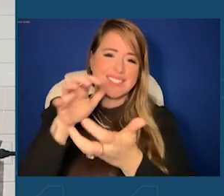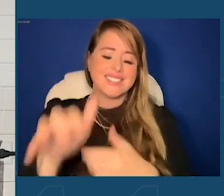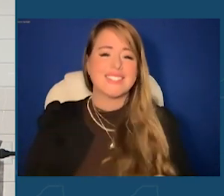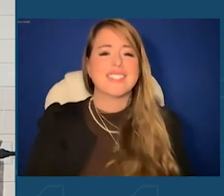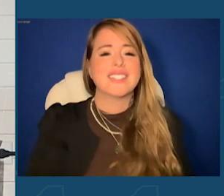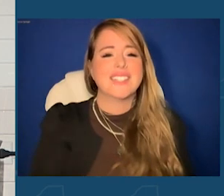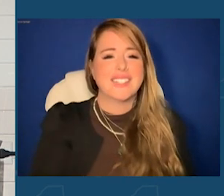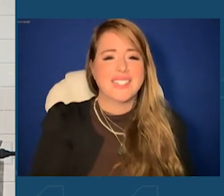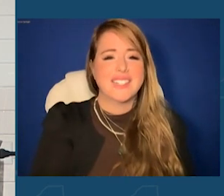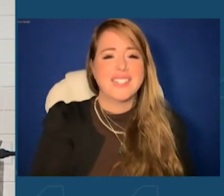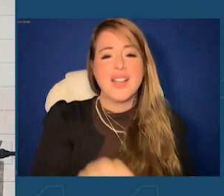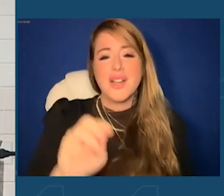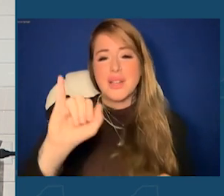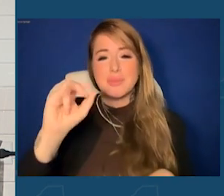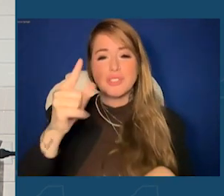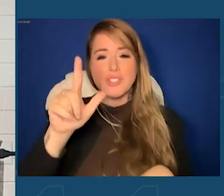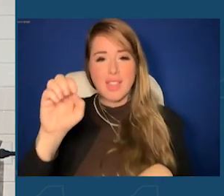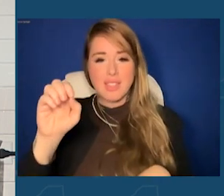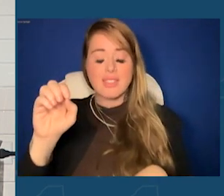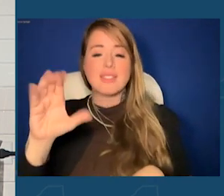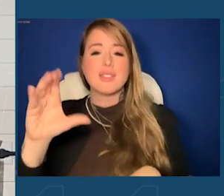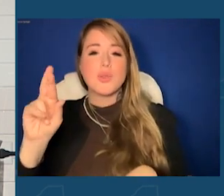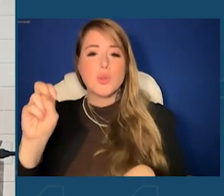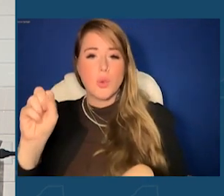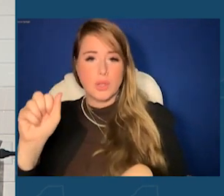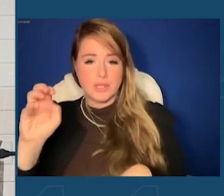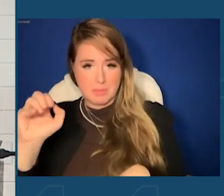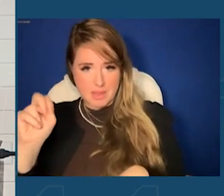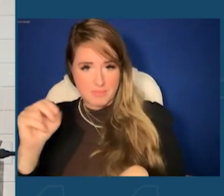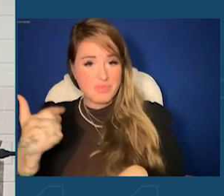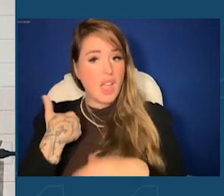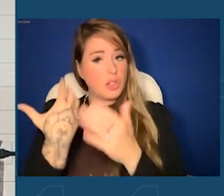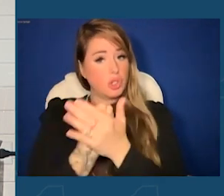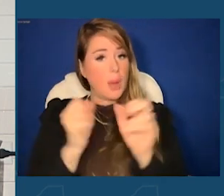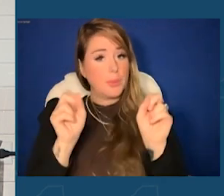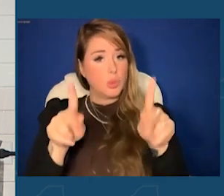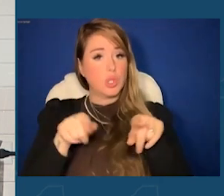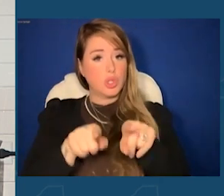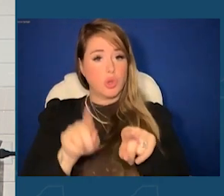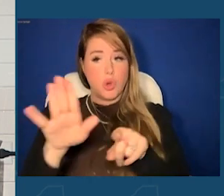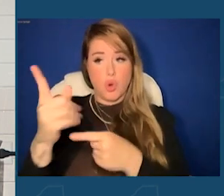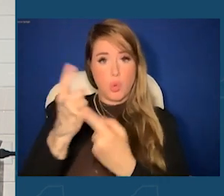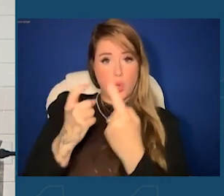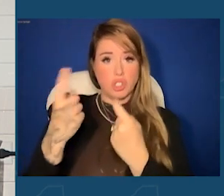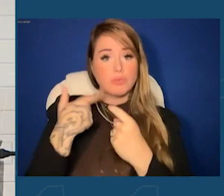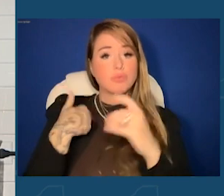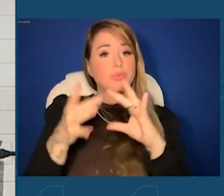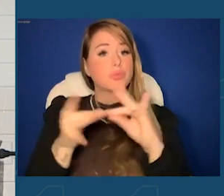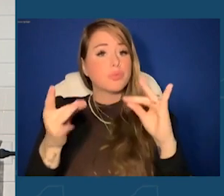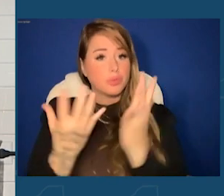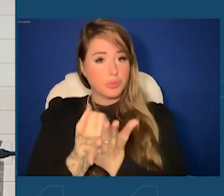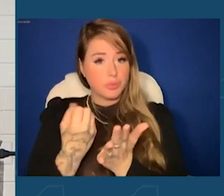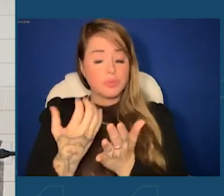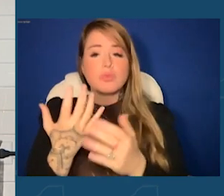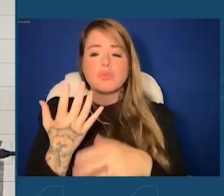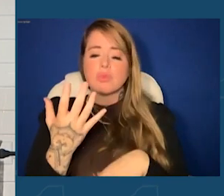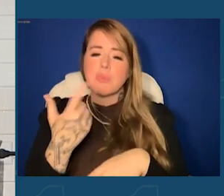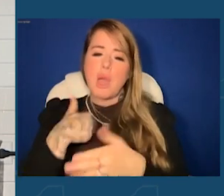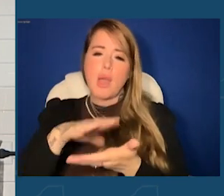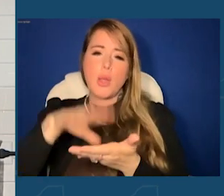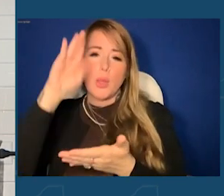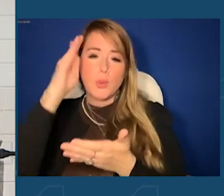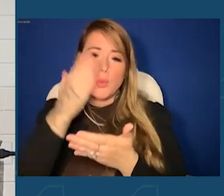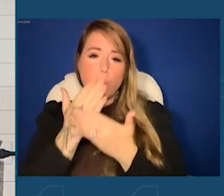Michelle Korsma. And I took the opportunity during one of her questions to do what I've learned so well from some of the